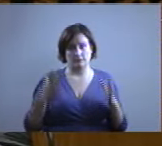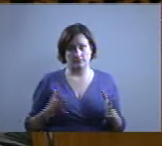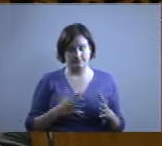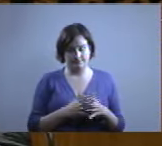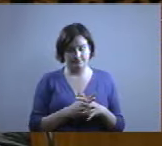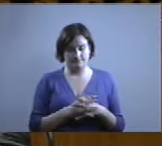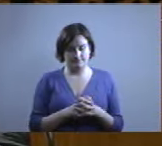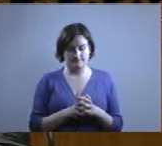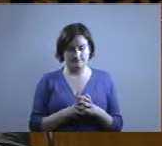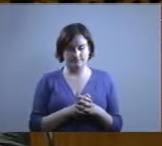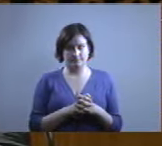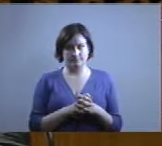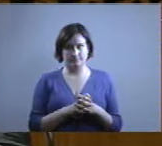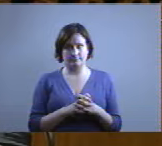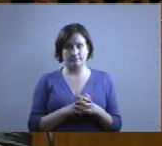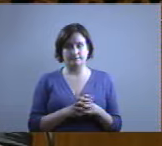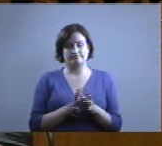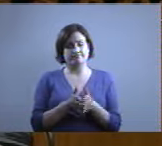for implementation.